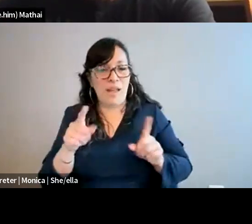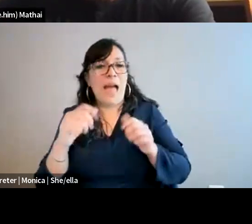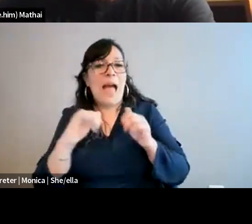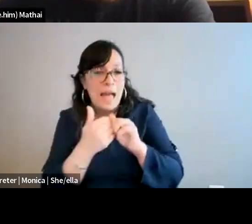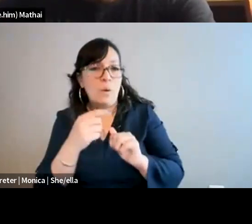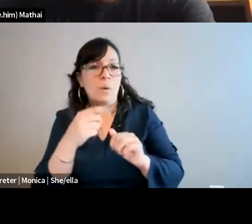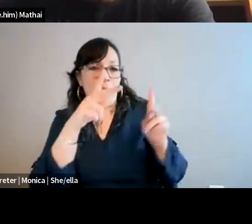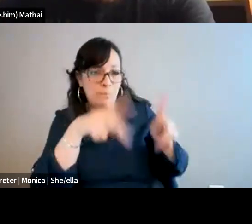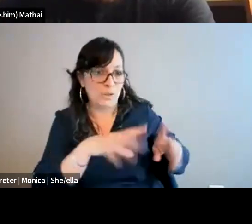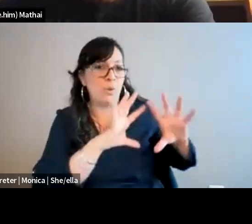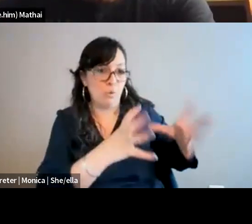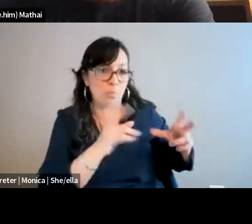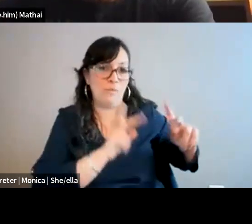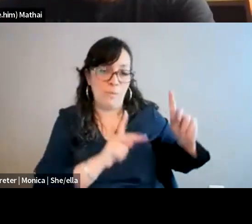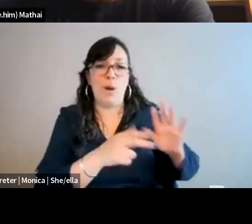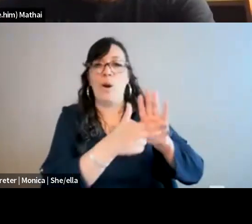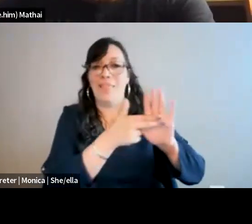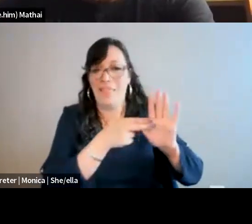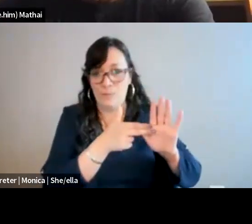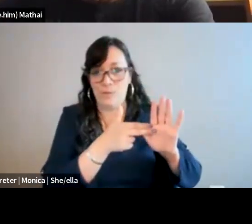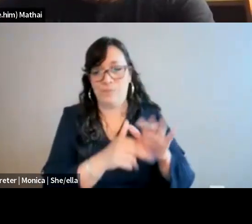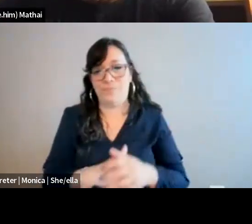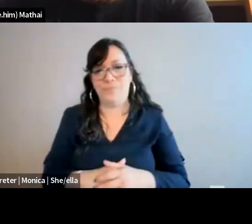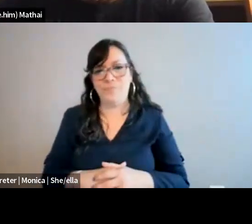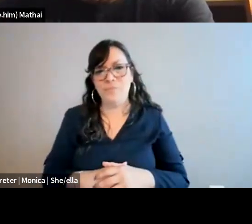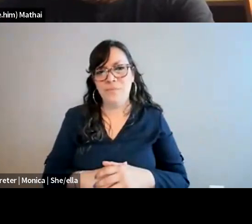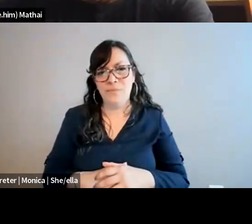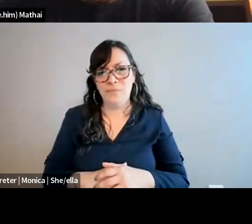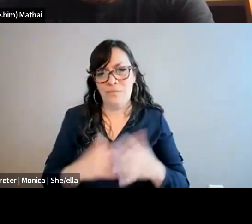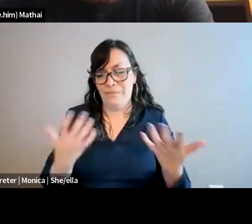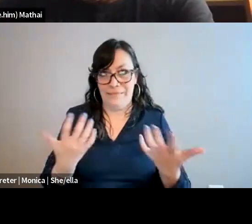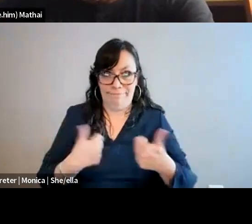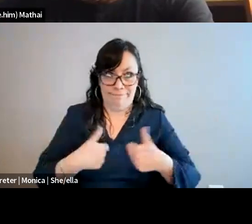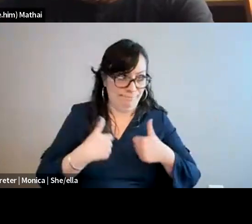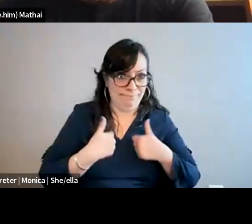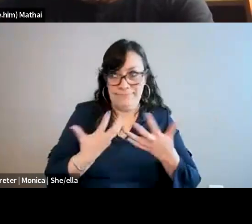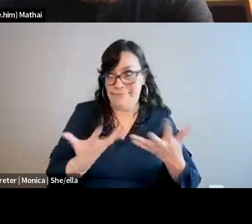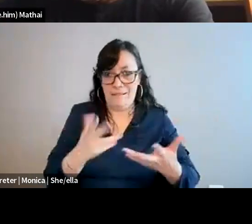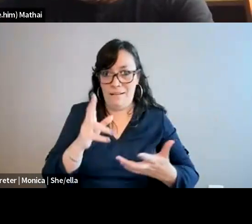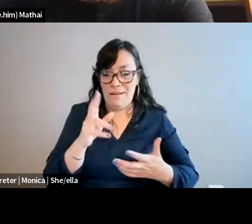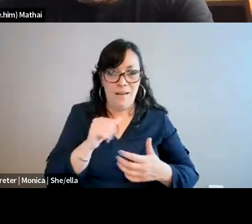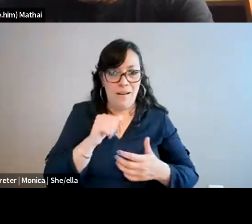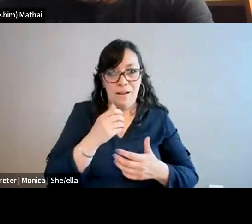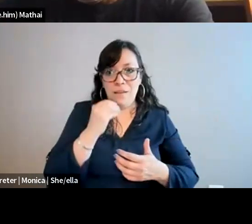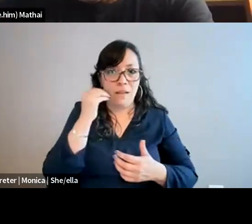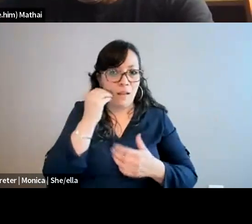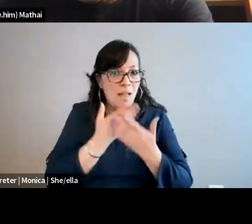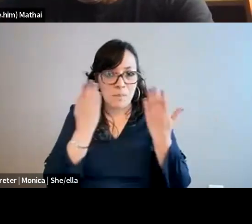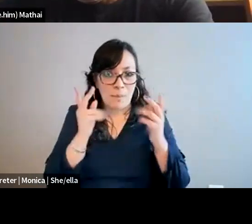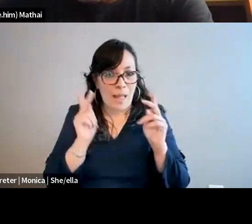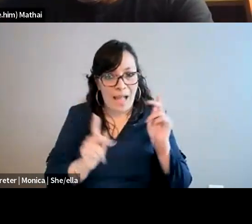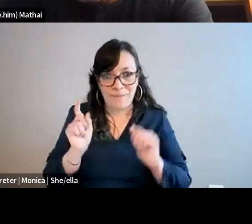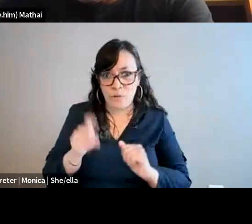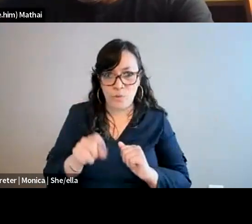deemed sane in housed circumstances, but are survival measures that unhoused people have to take in order to survive out